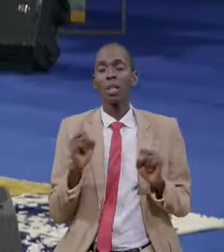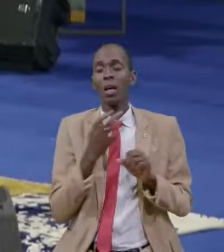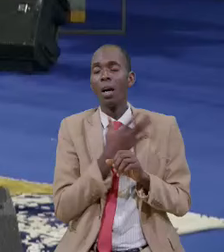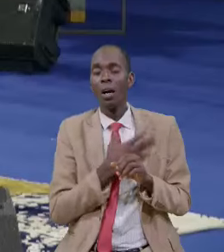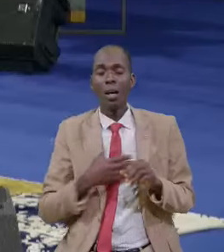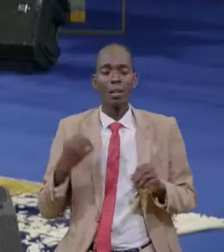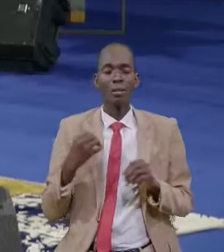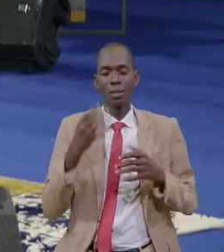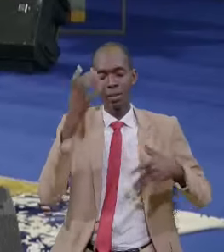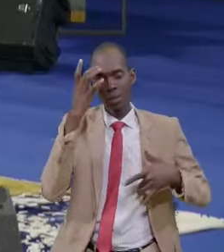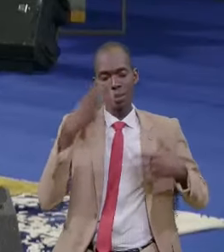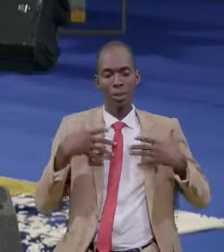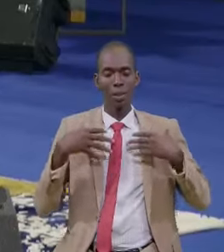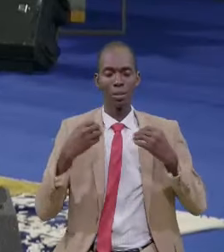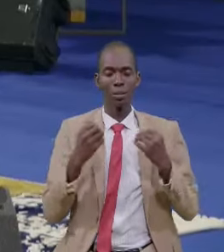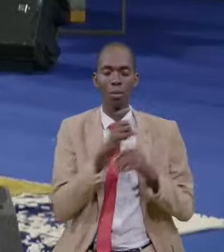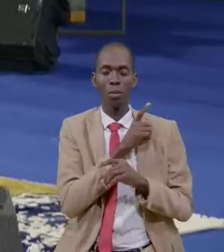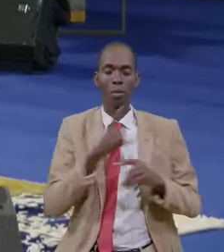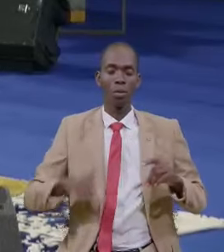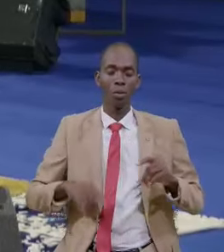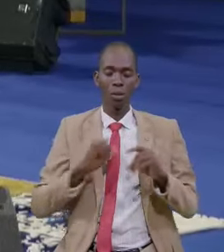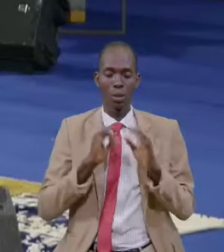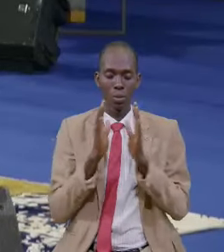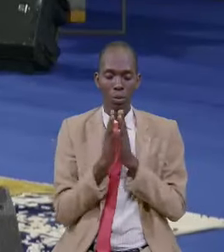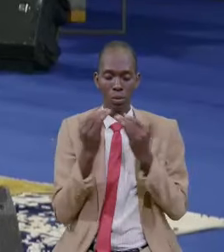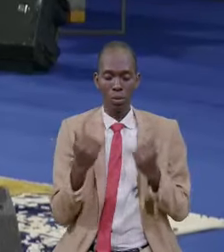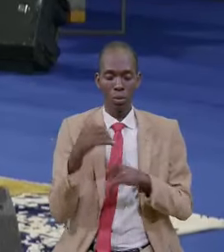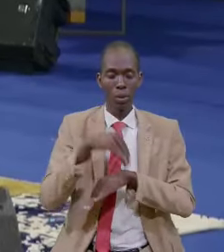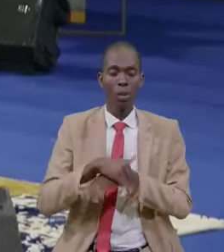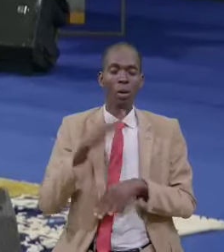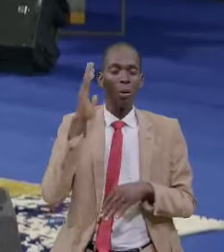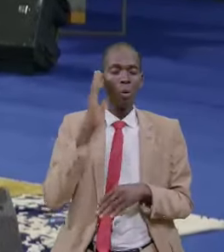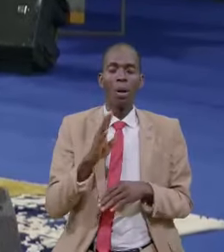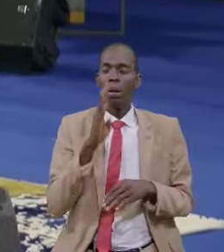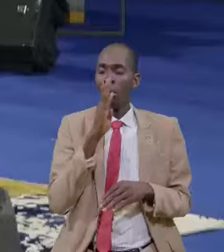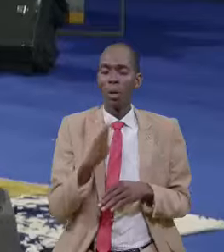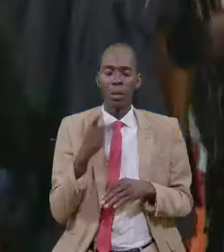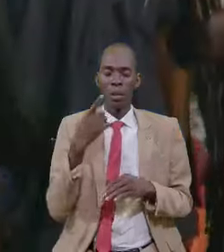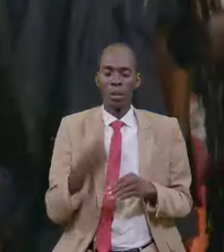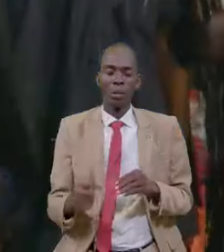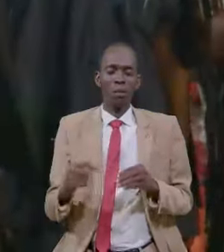I pray tonight will be an addition of everything we have got.